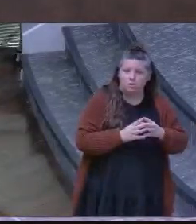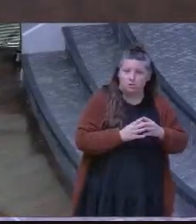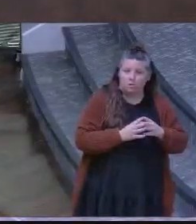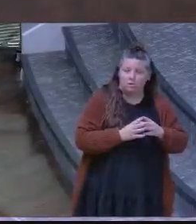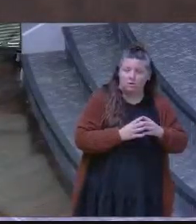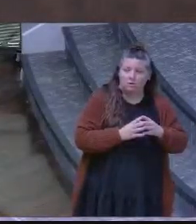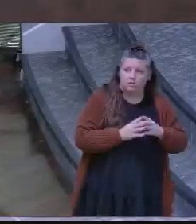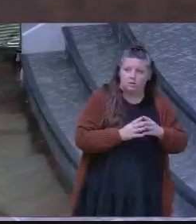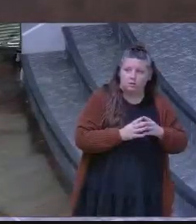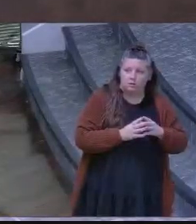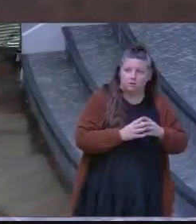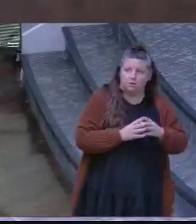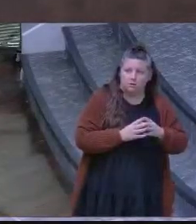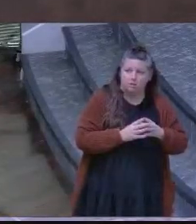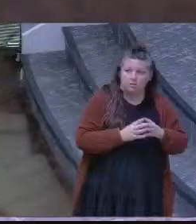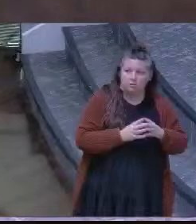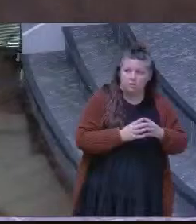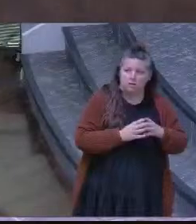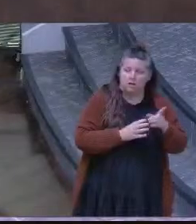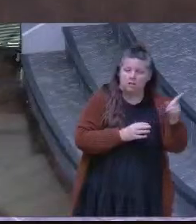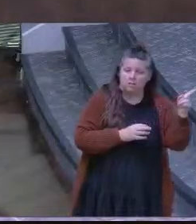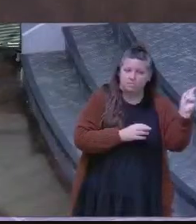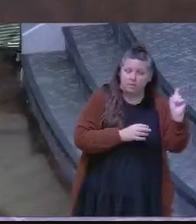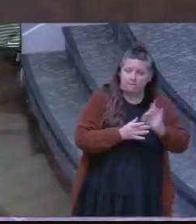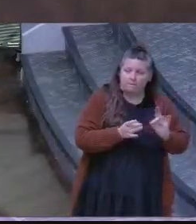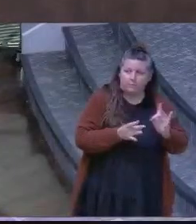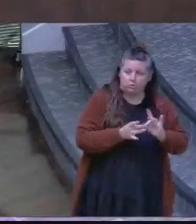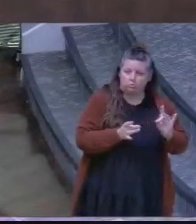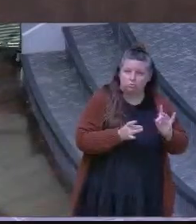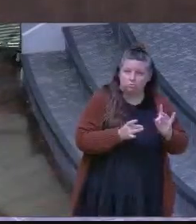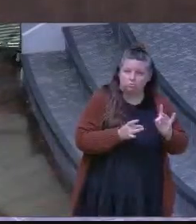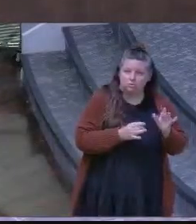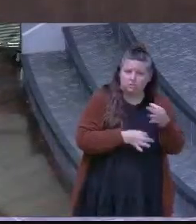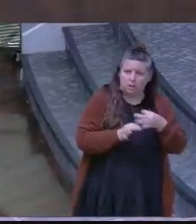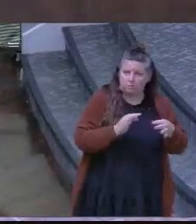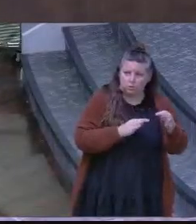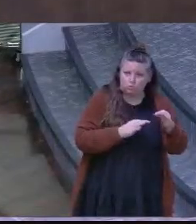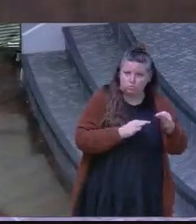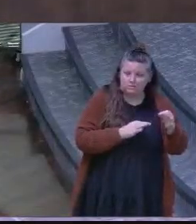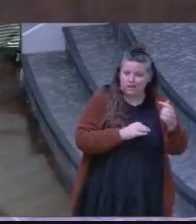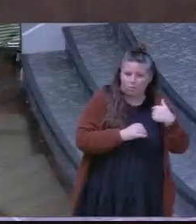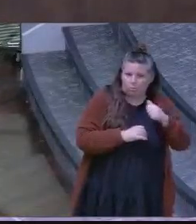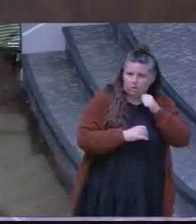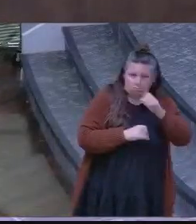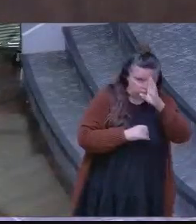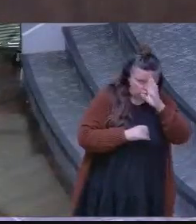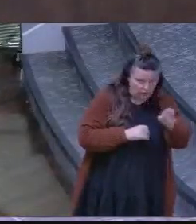there was mention of substitutes, and we don't directly manage substitutes.